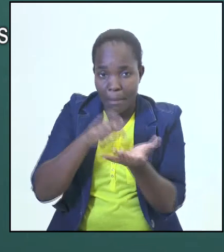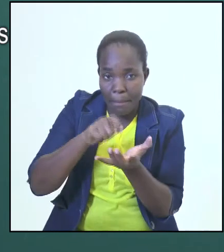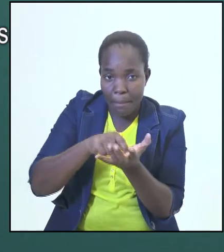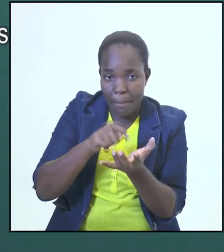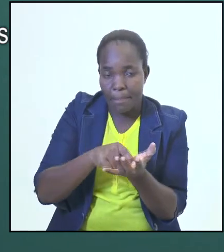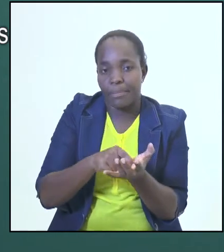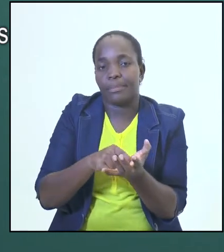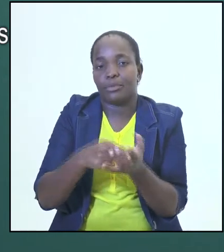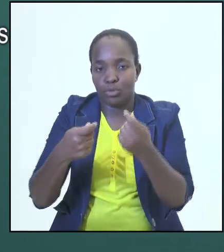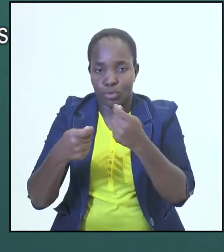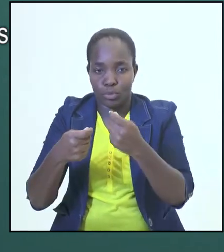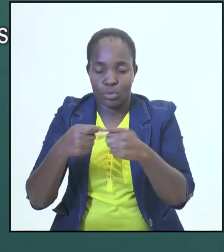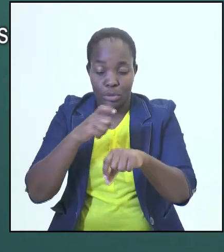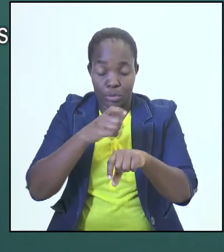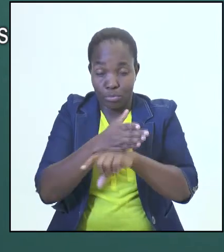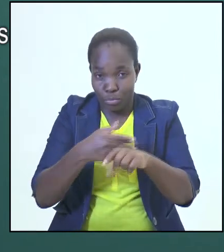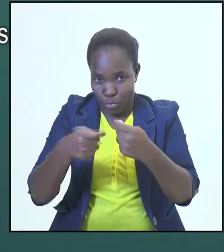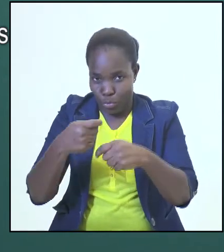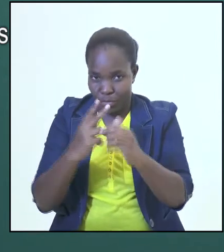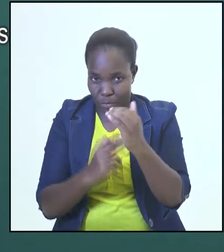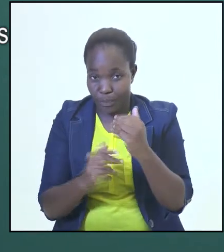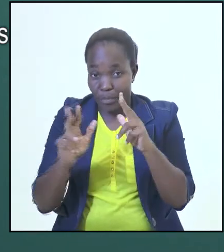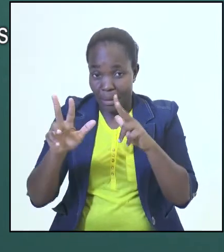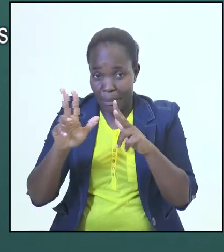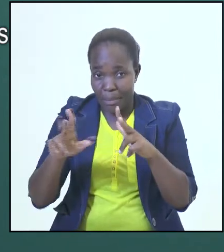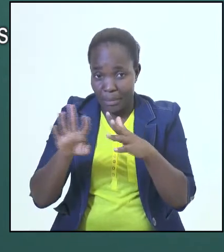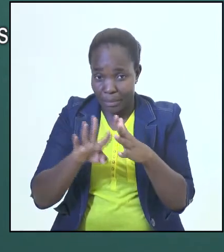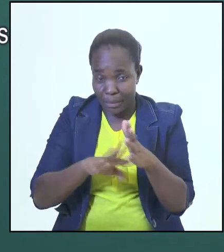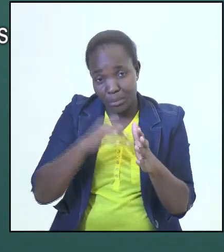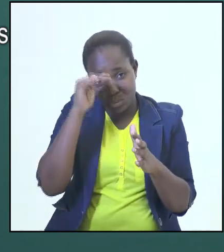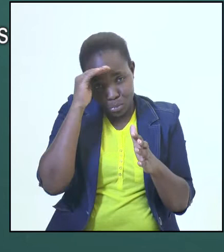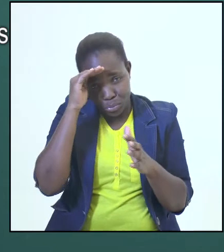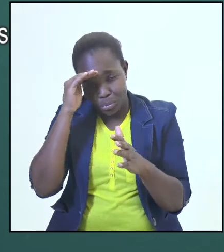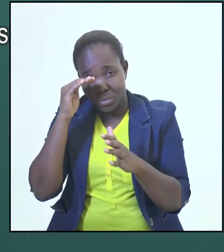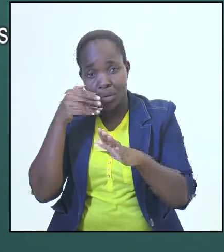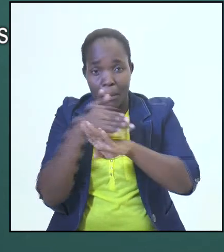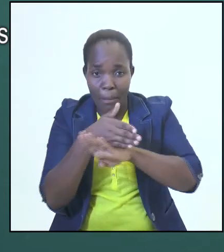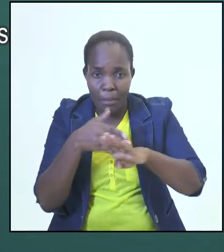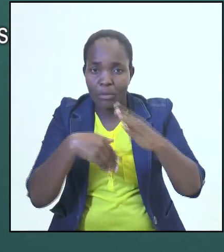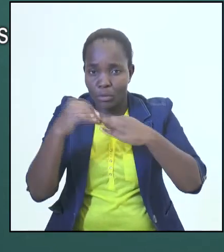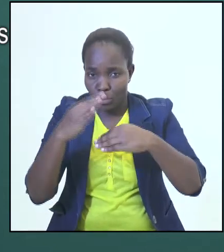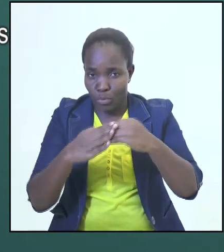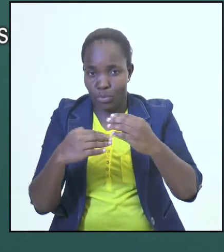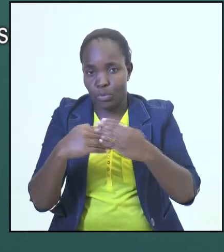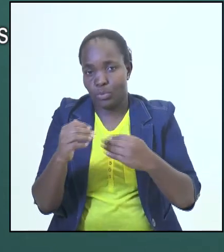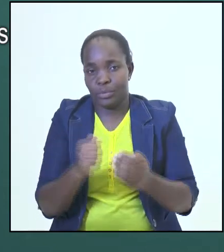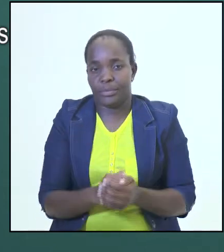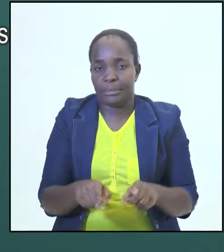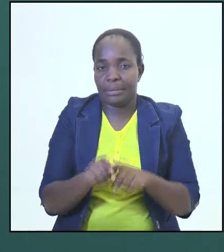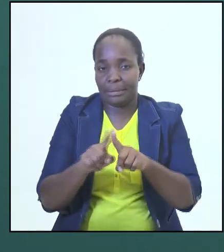to tourists. People also cut logs of wood for building material and to make furniture from